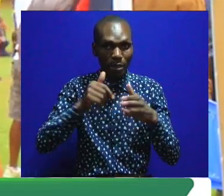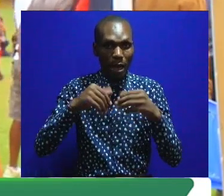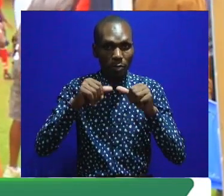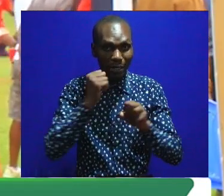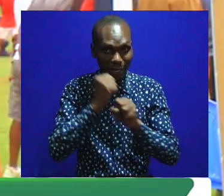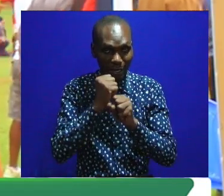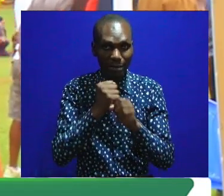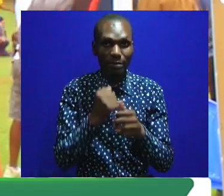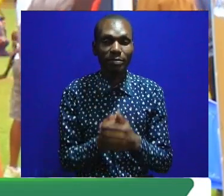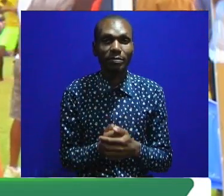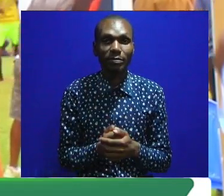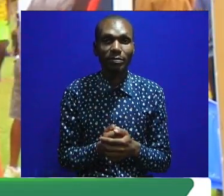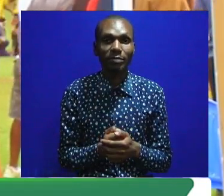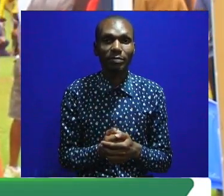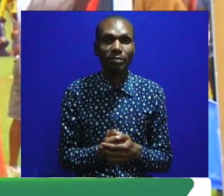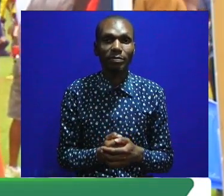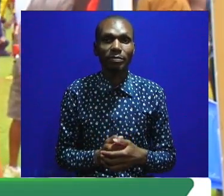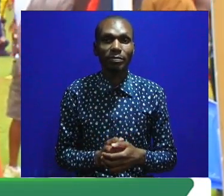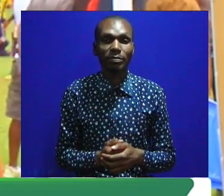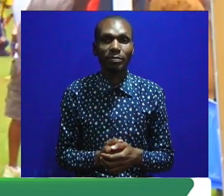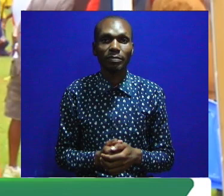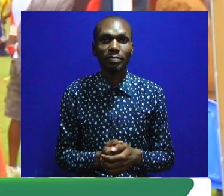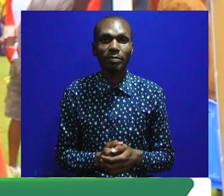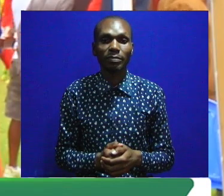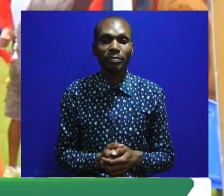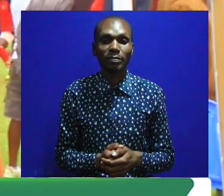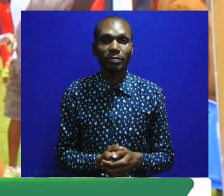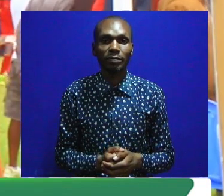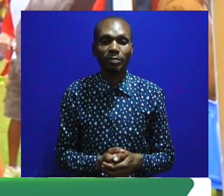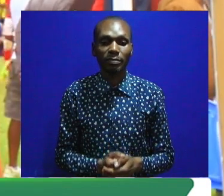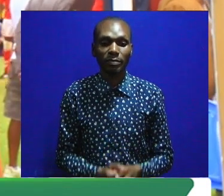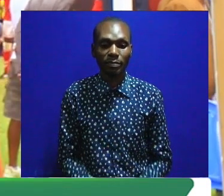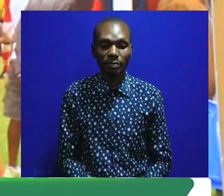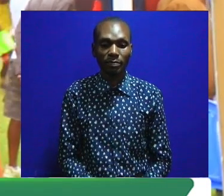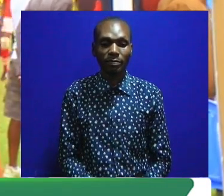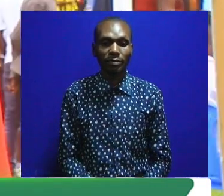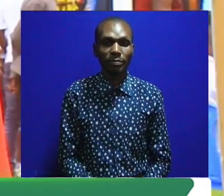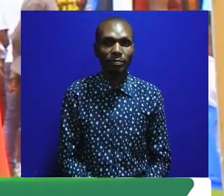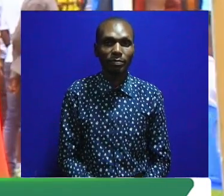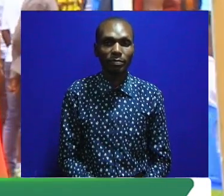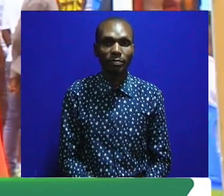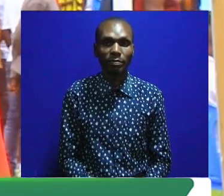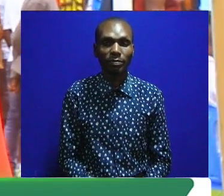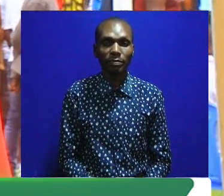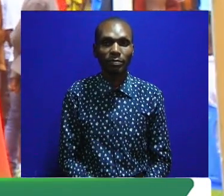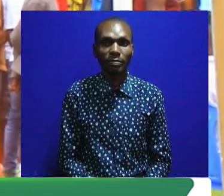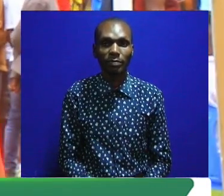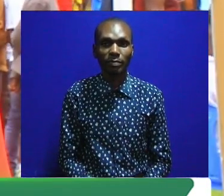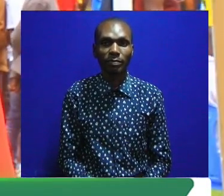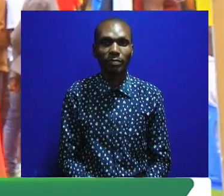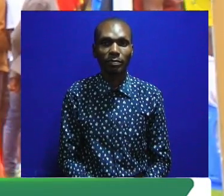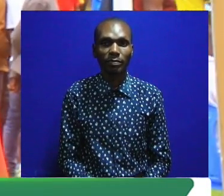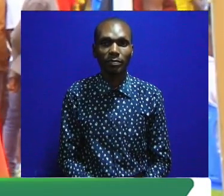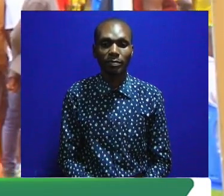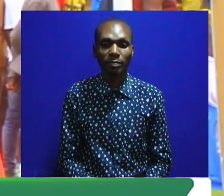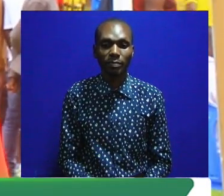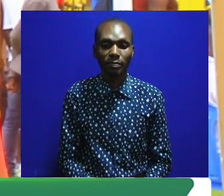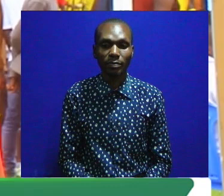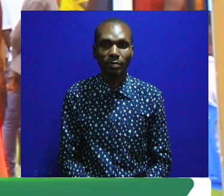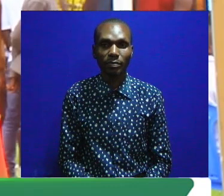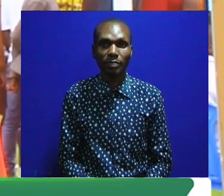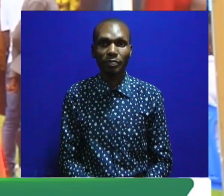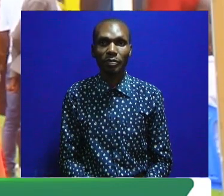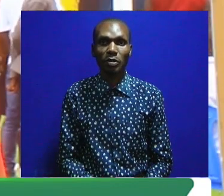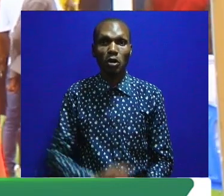I think that this year my girls have played again. They have defended the title that we had last year. The scores of the first game, that is the girls' game, we won. We